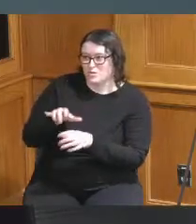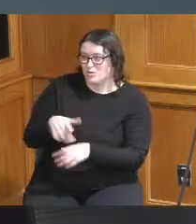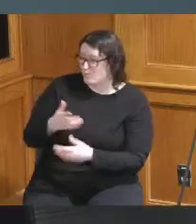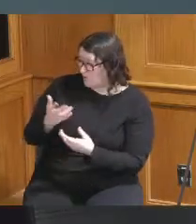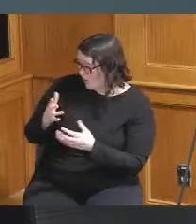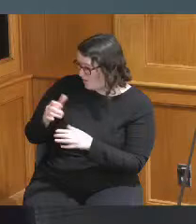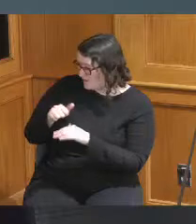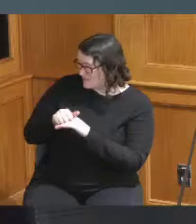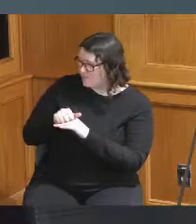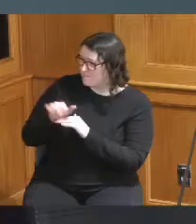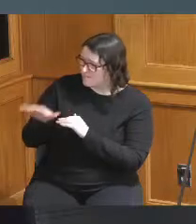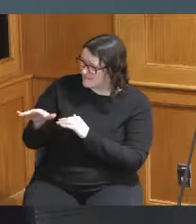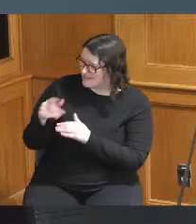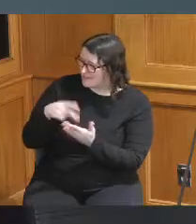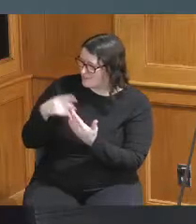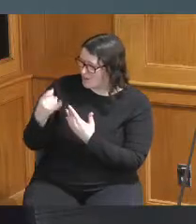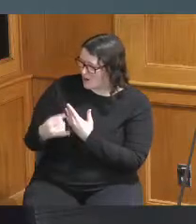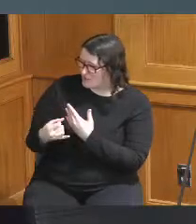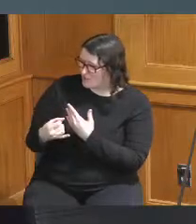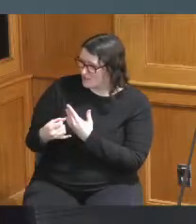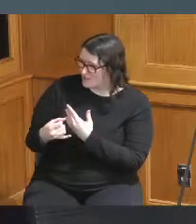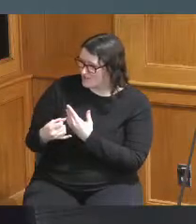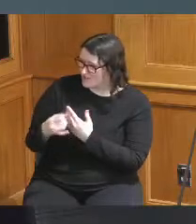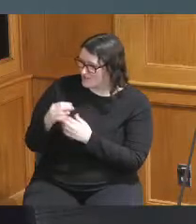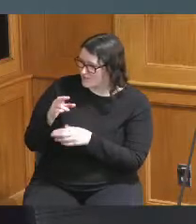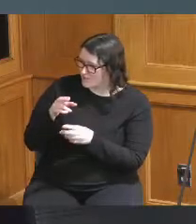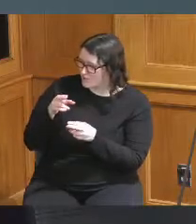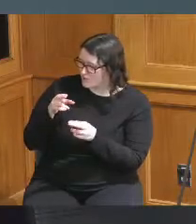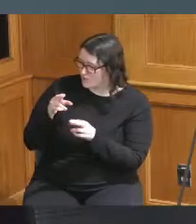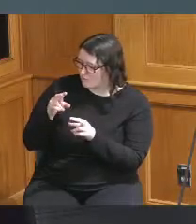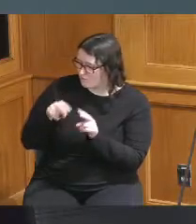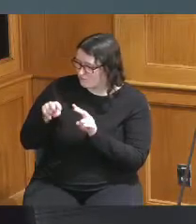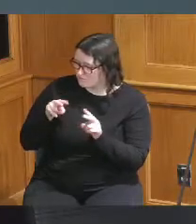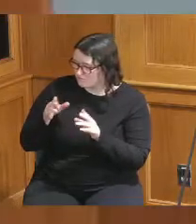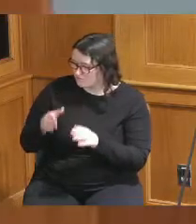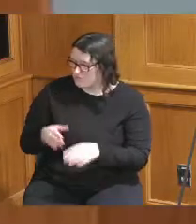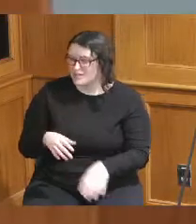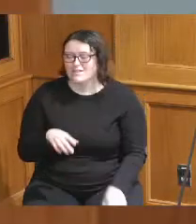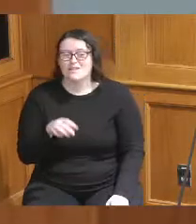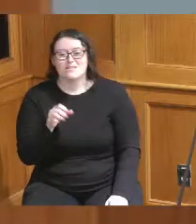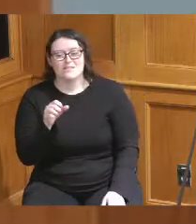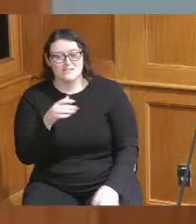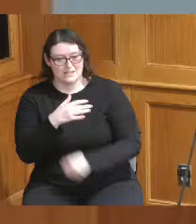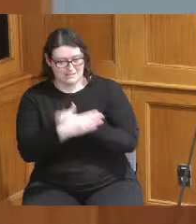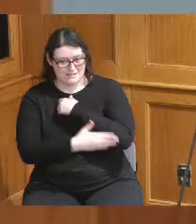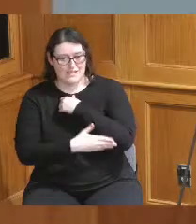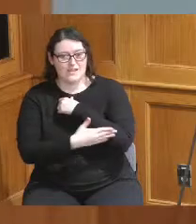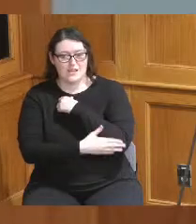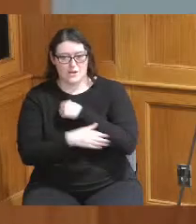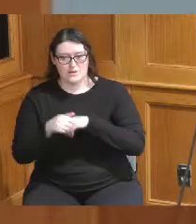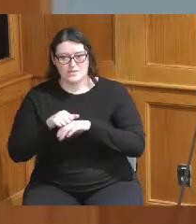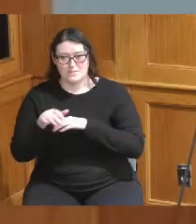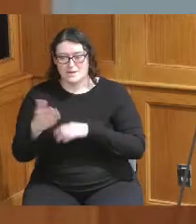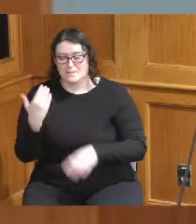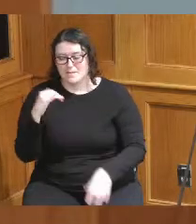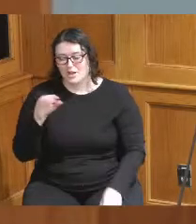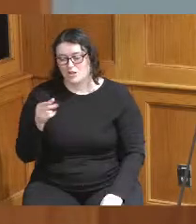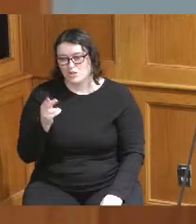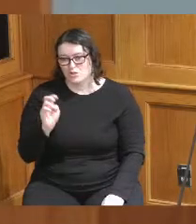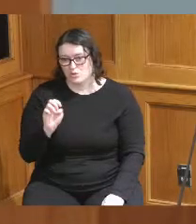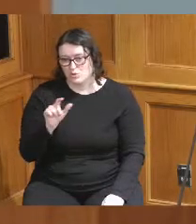you're interested in. That's already been submitted, or? So the county submitted on June